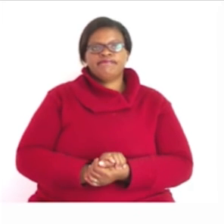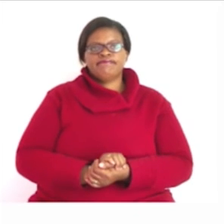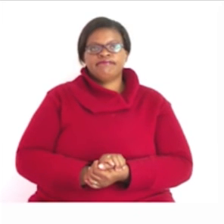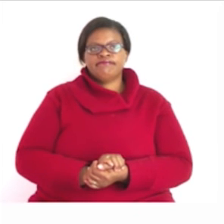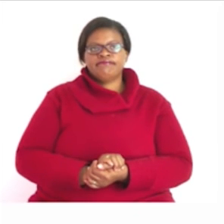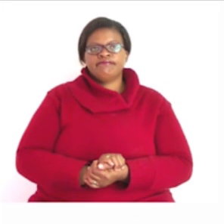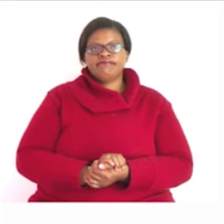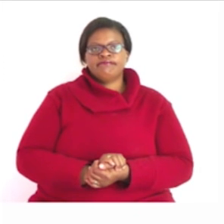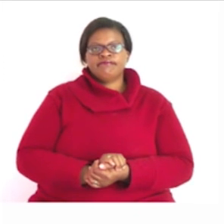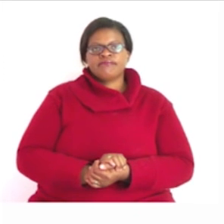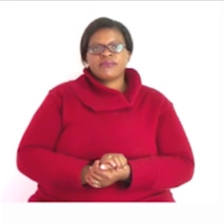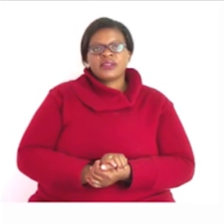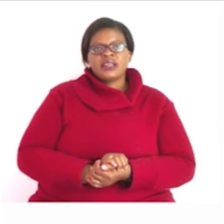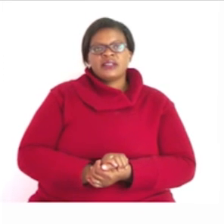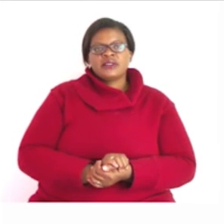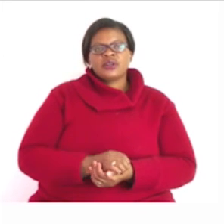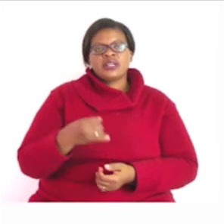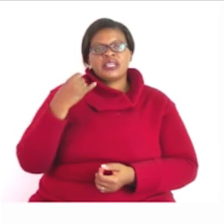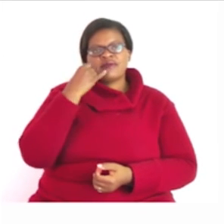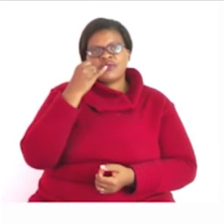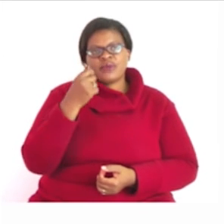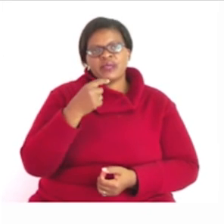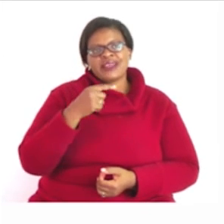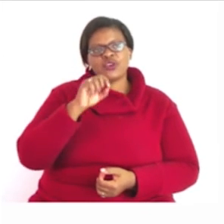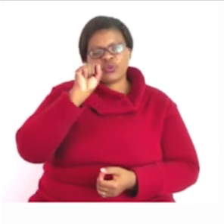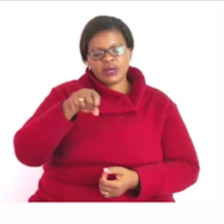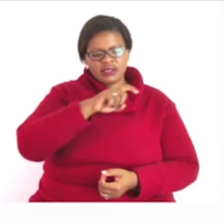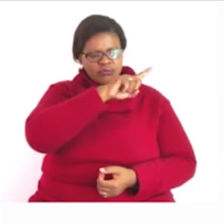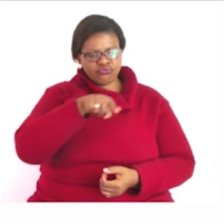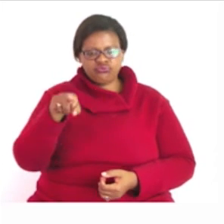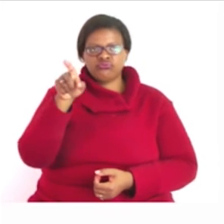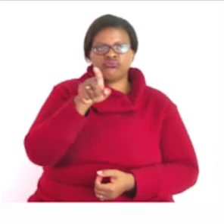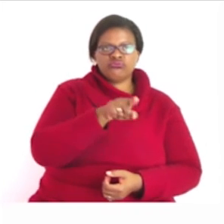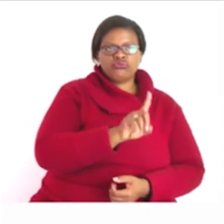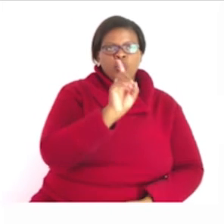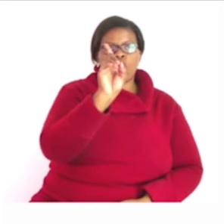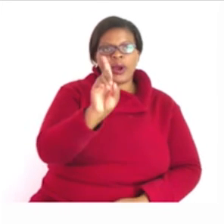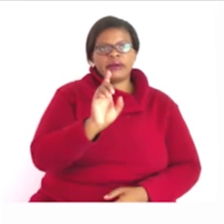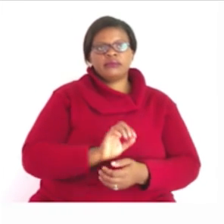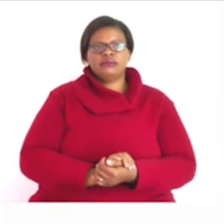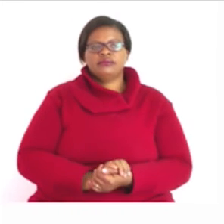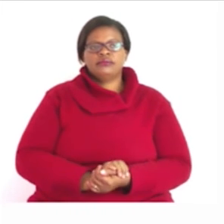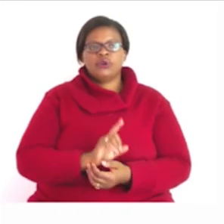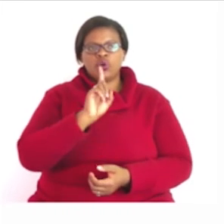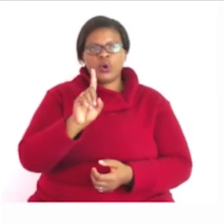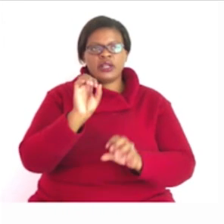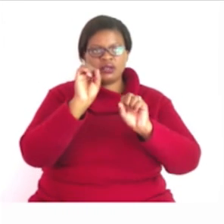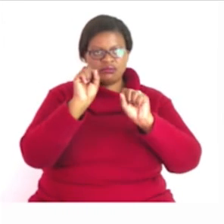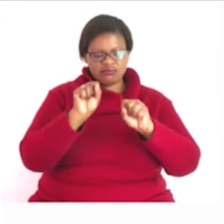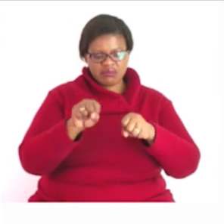A instructs us to cross out 1. In other words, the number 1, which is not a prime